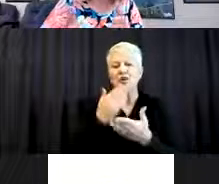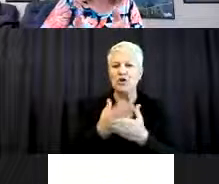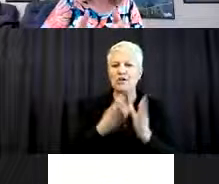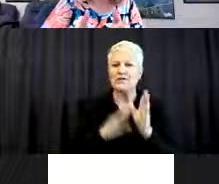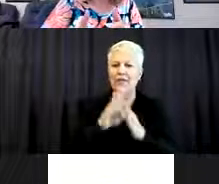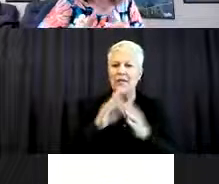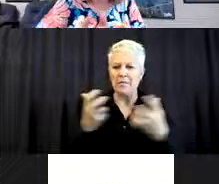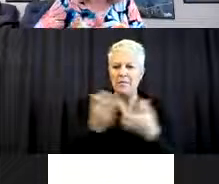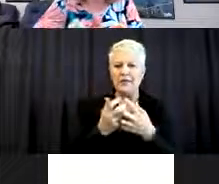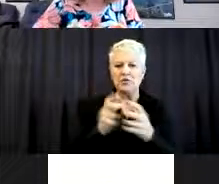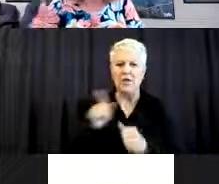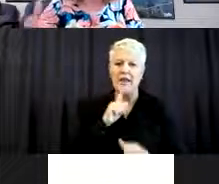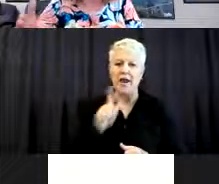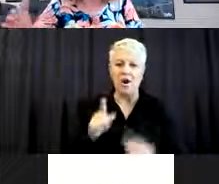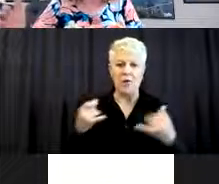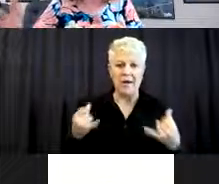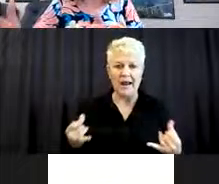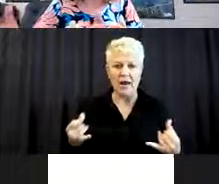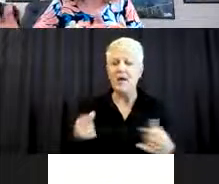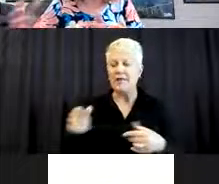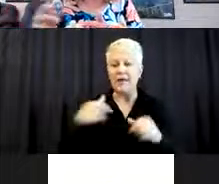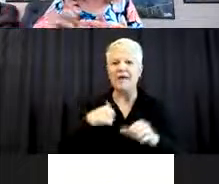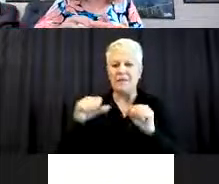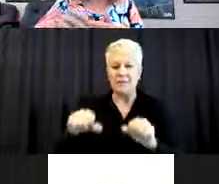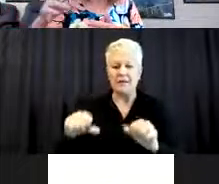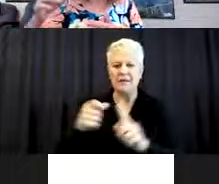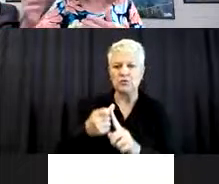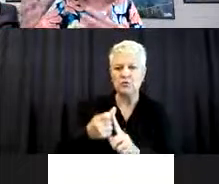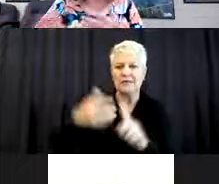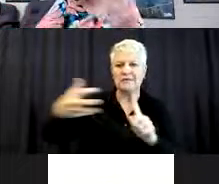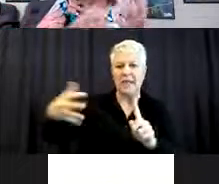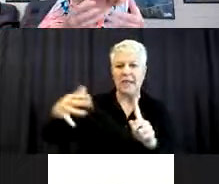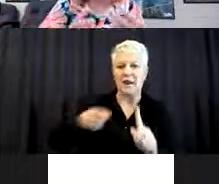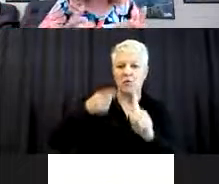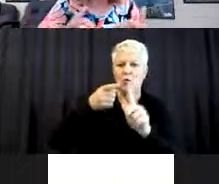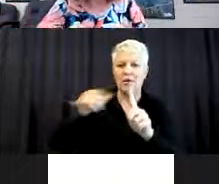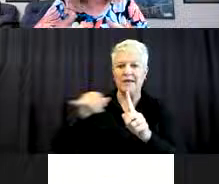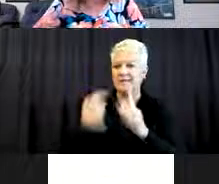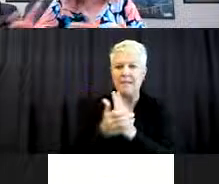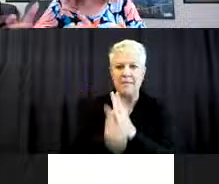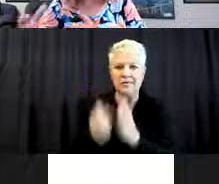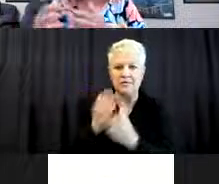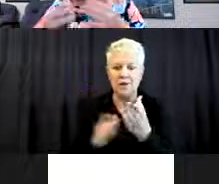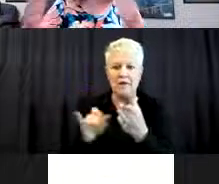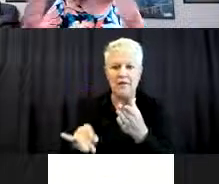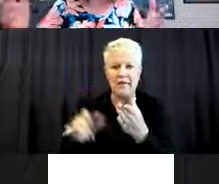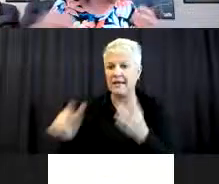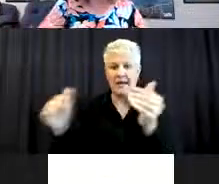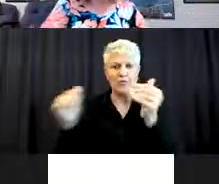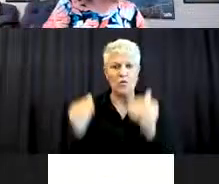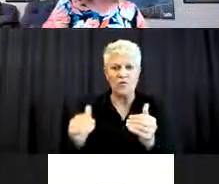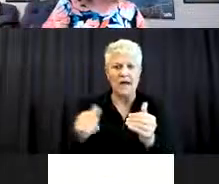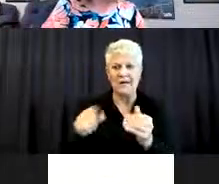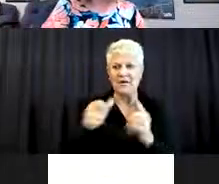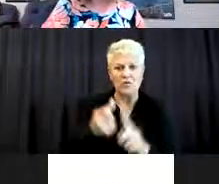for where they are now and has the ability to expand as they master part of that. They can move on and you can stretch